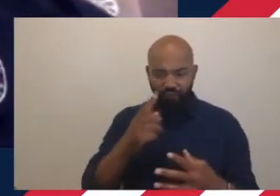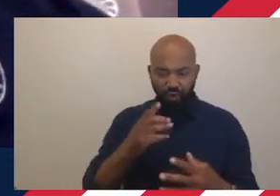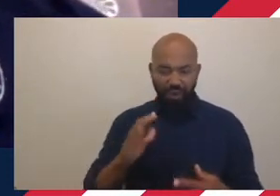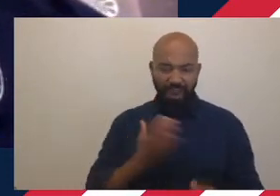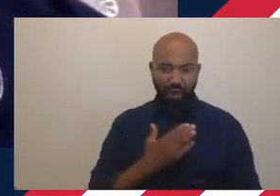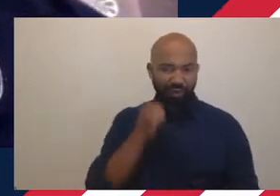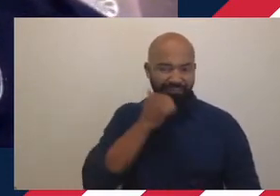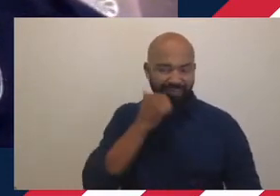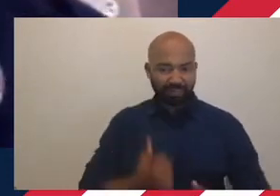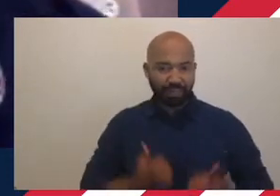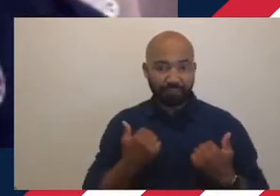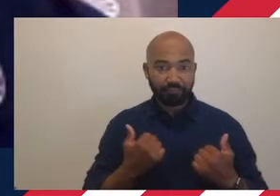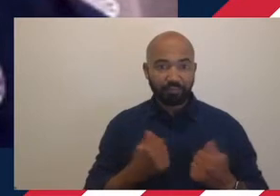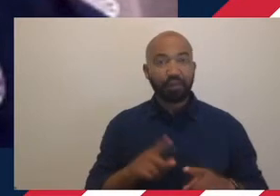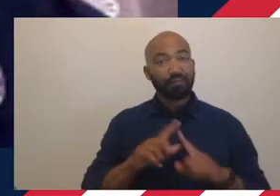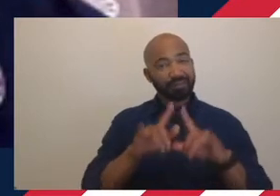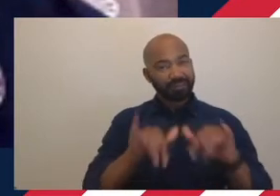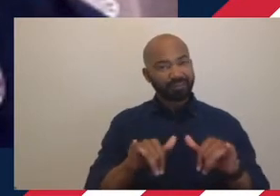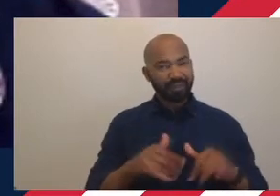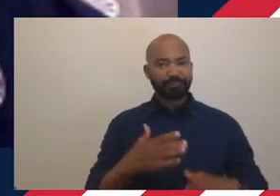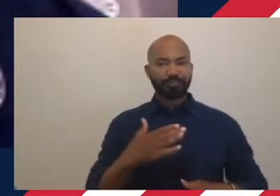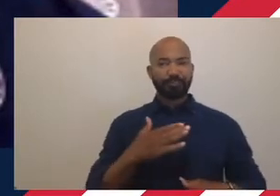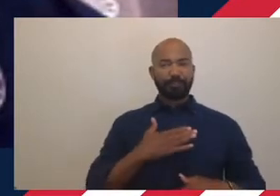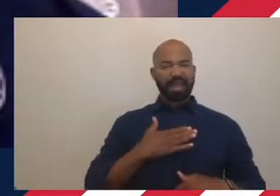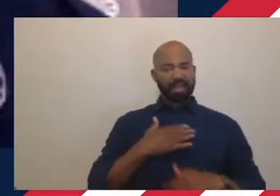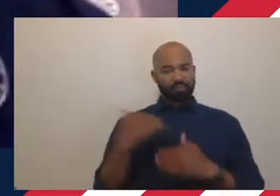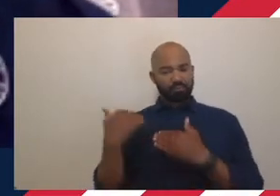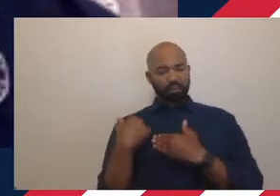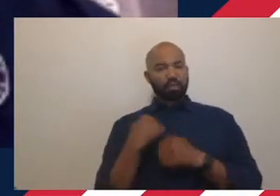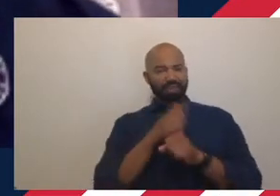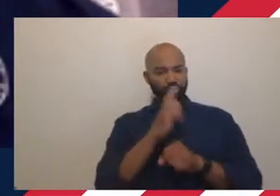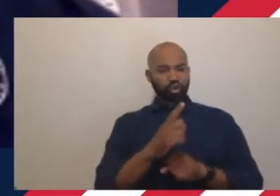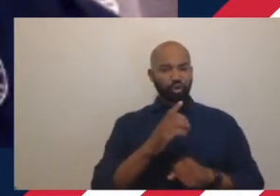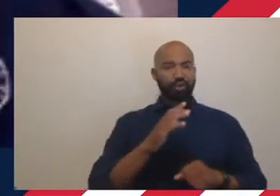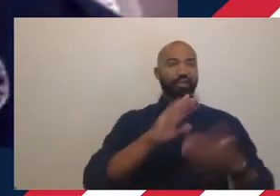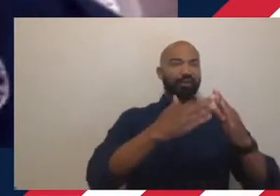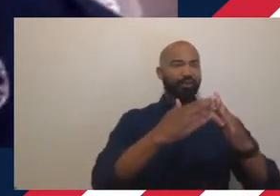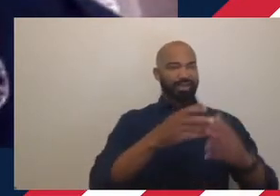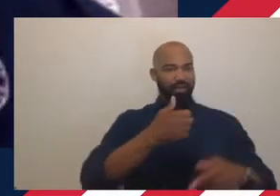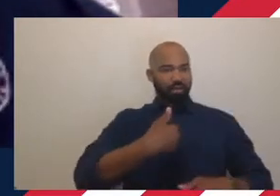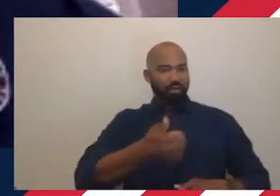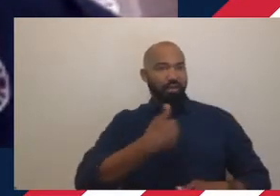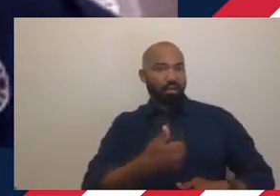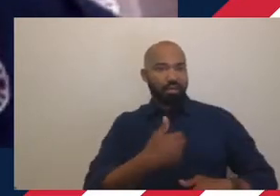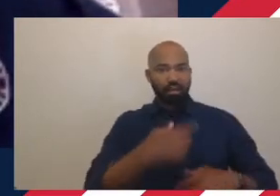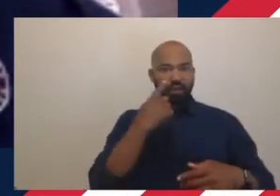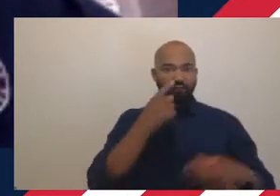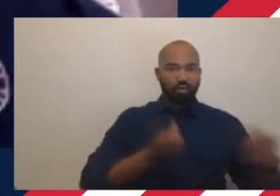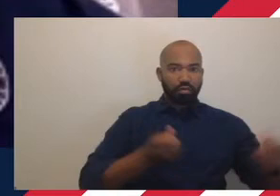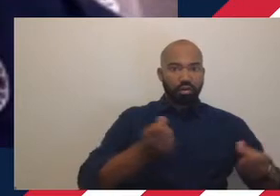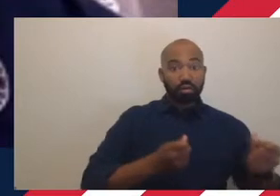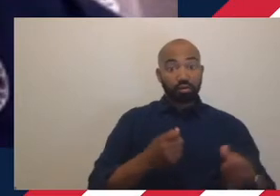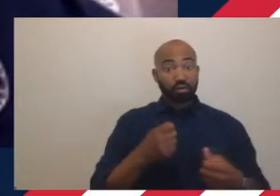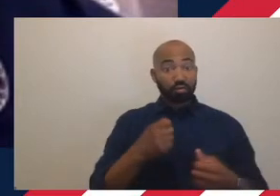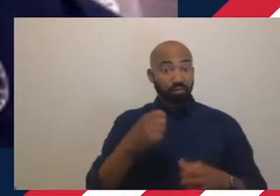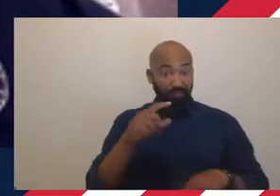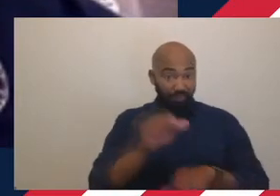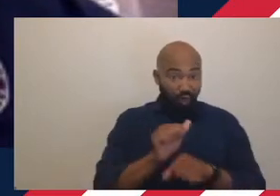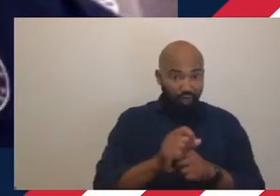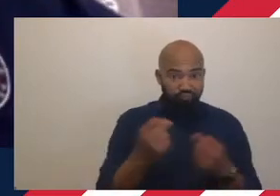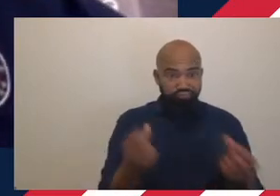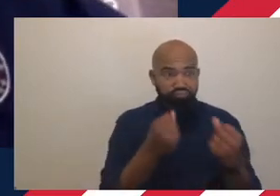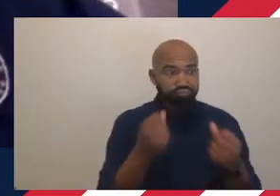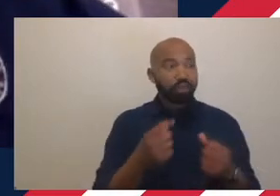I feel a sense of duty to my community to keep our transit system running. Each night on my bus, I drive nurses and other essential workers to and from their